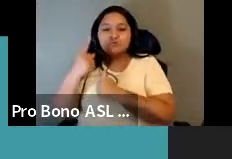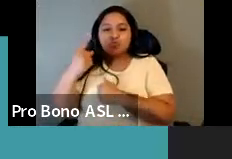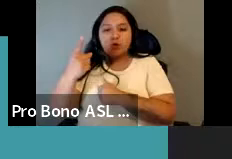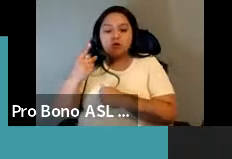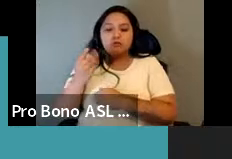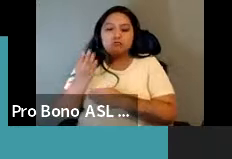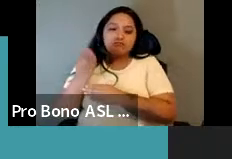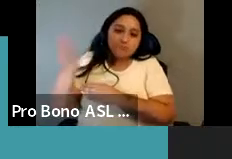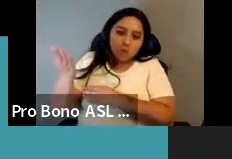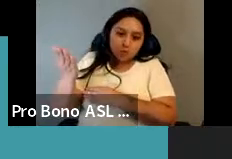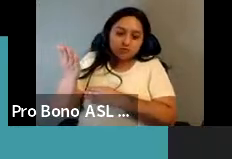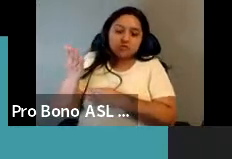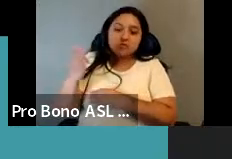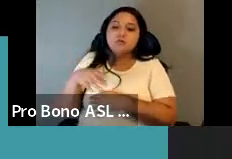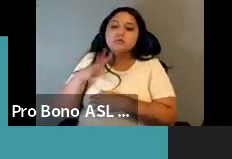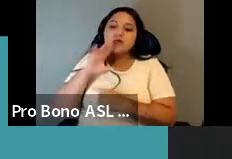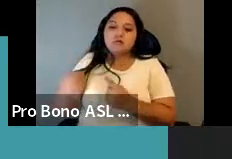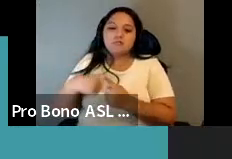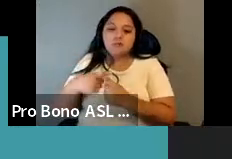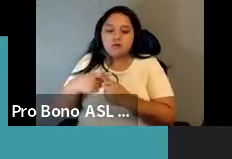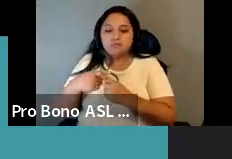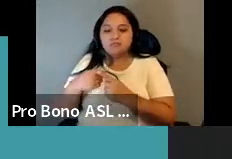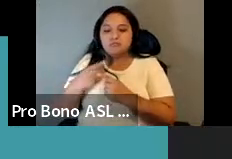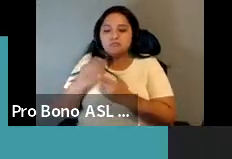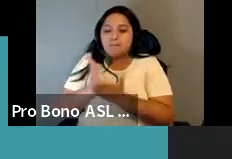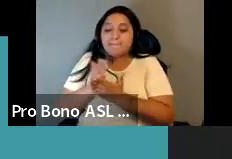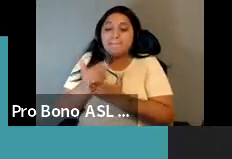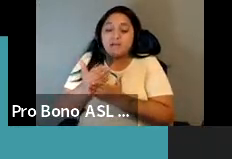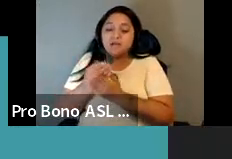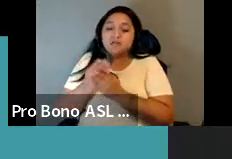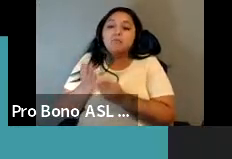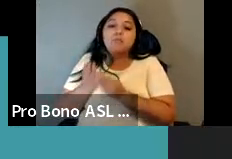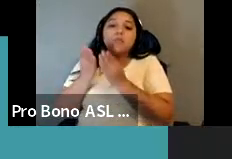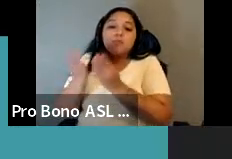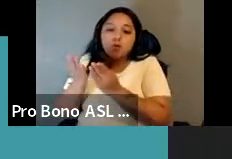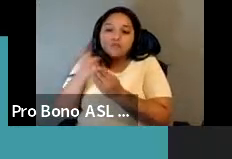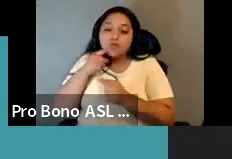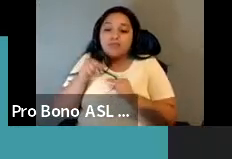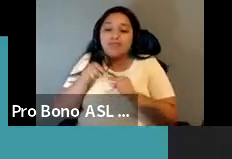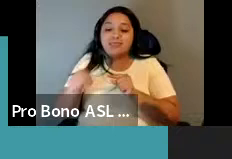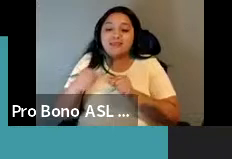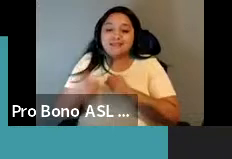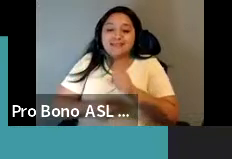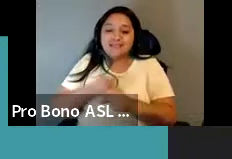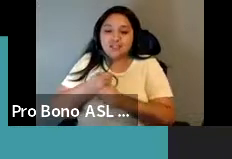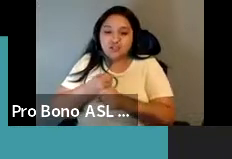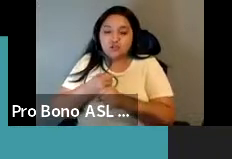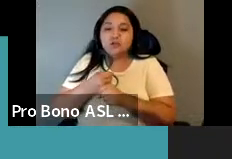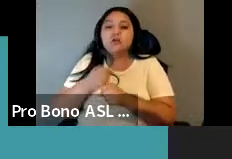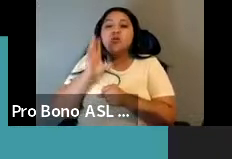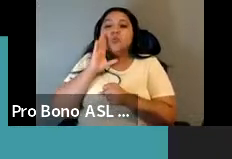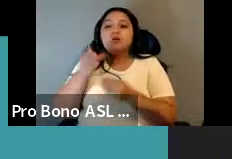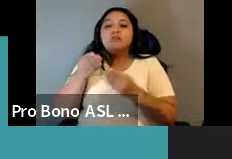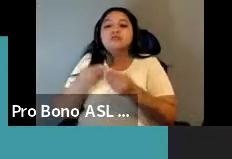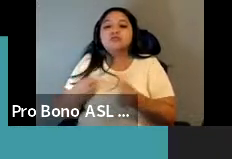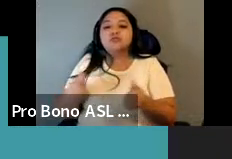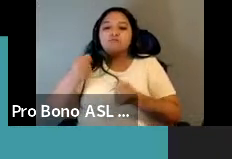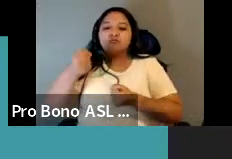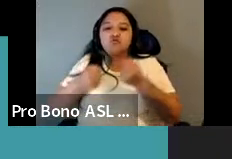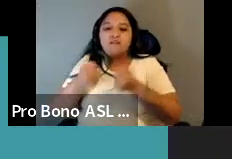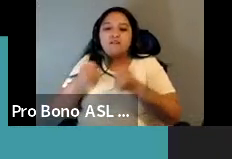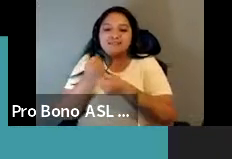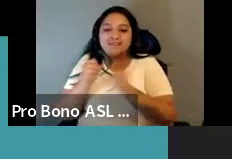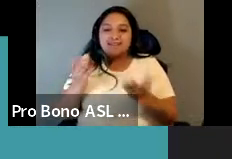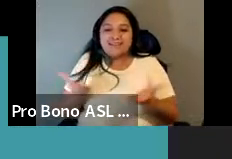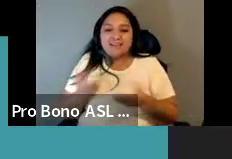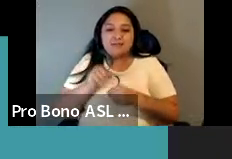to propose a budget for this coming fiscal year that would solve traffic safety in the county of